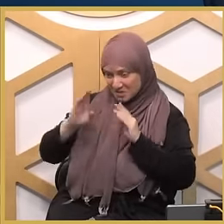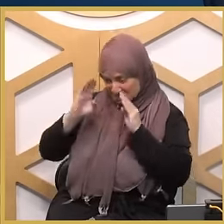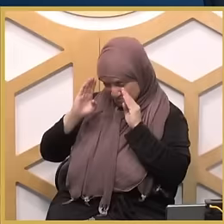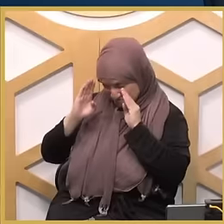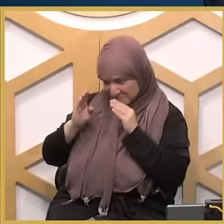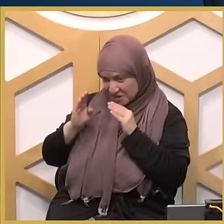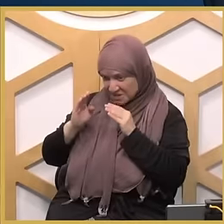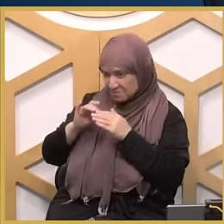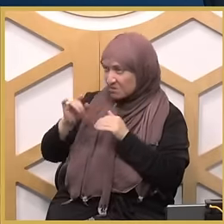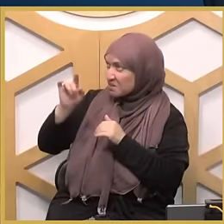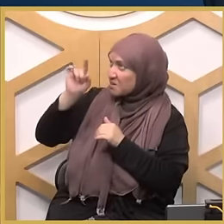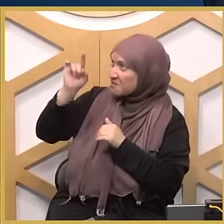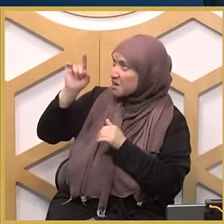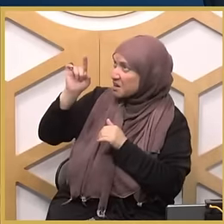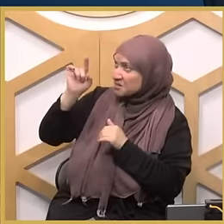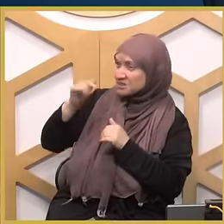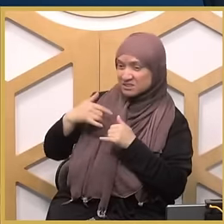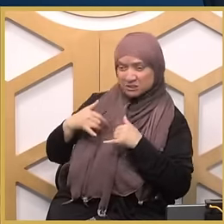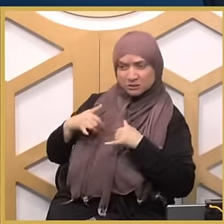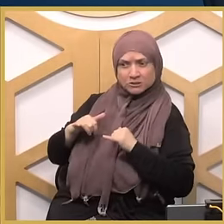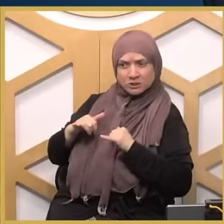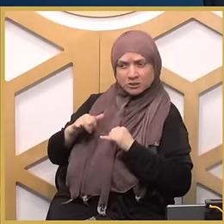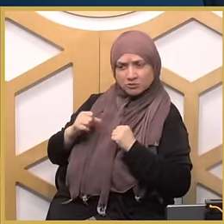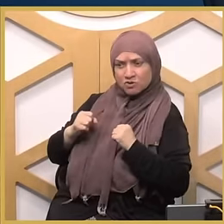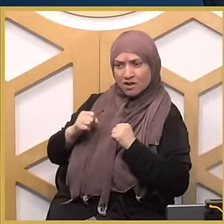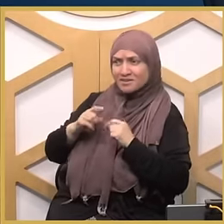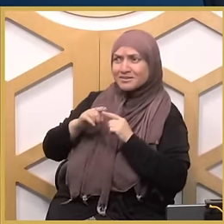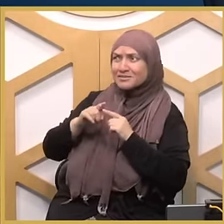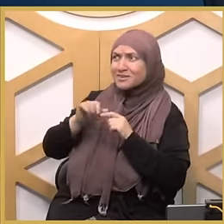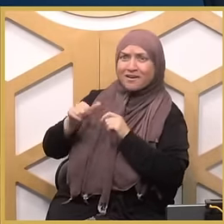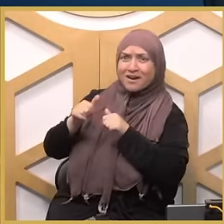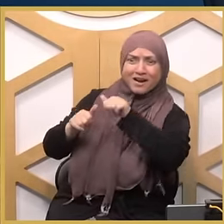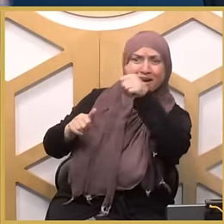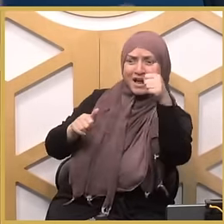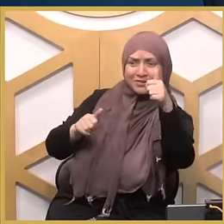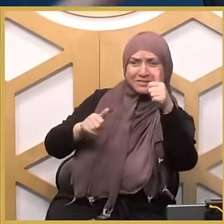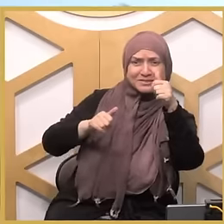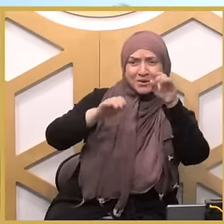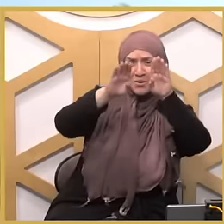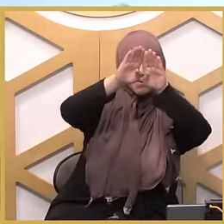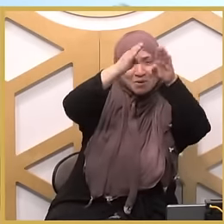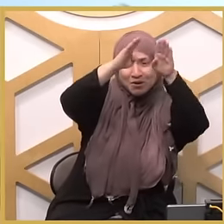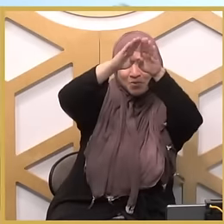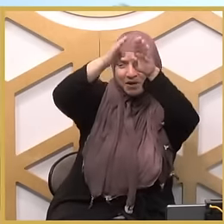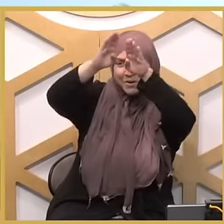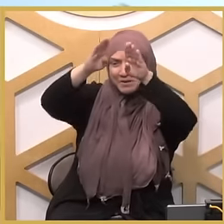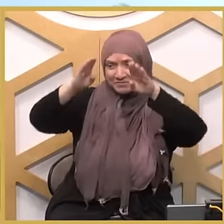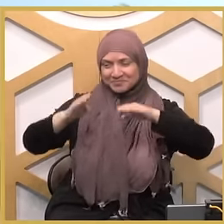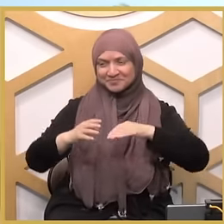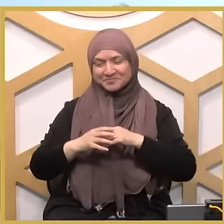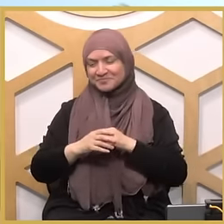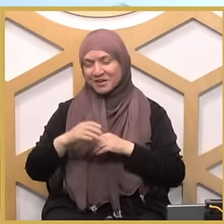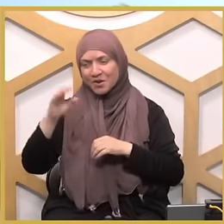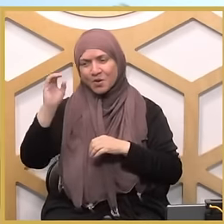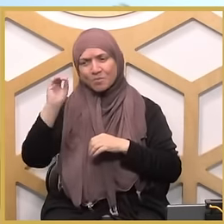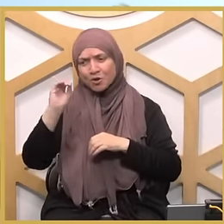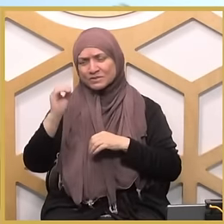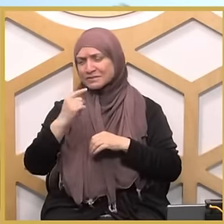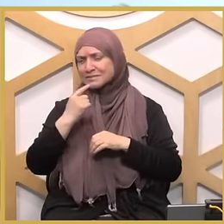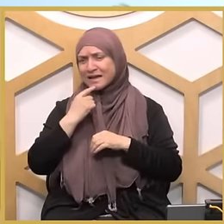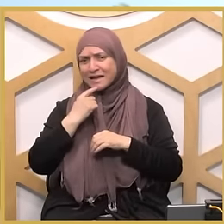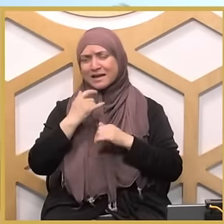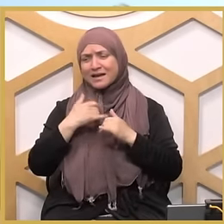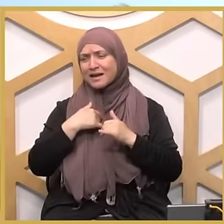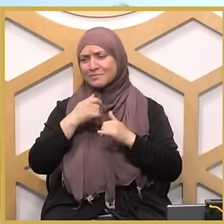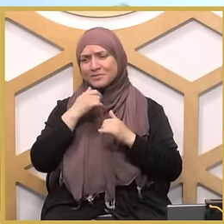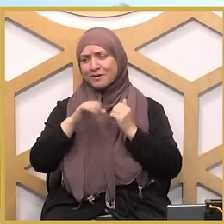very important notion of the next chapter, inshallah ta'ala. Would you mind actually if I kind of elaborate on this Please. Analogy for a bit? Because it's Please. One that actually